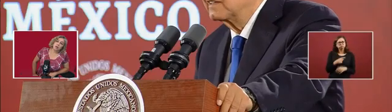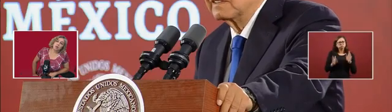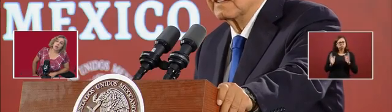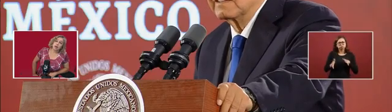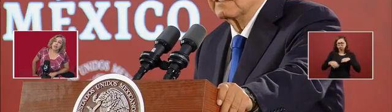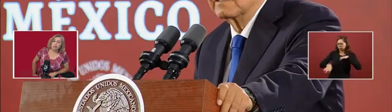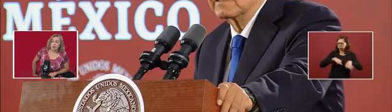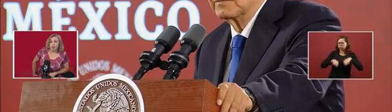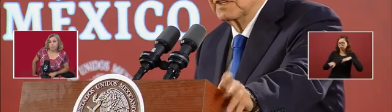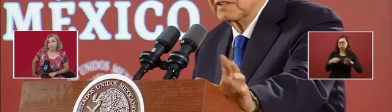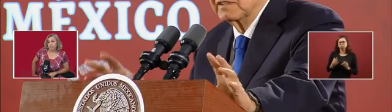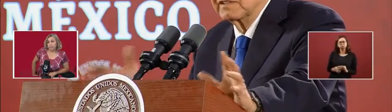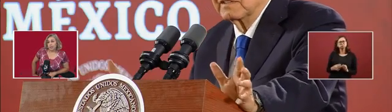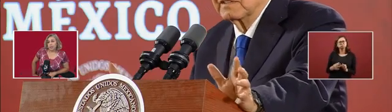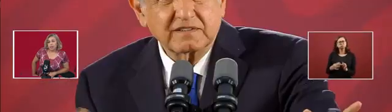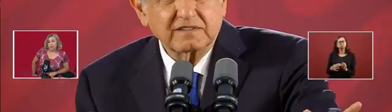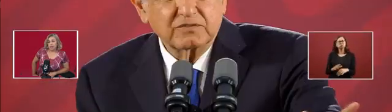engañar, trick you.